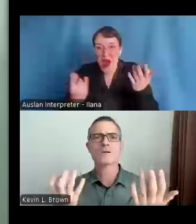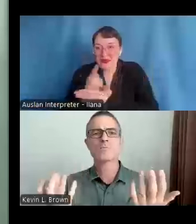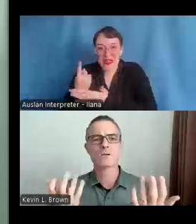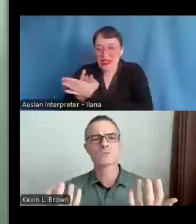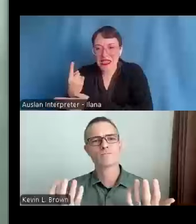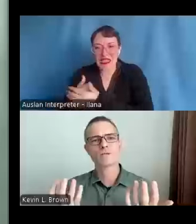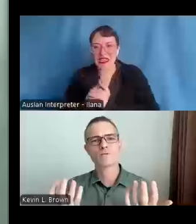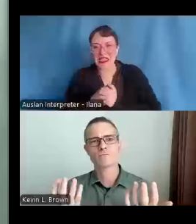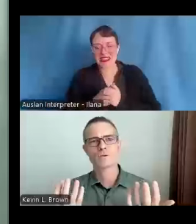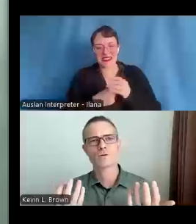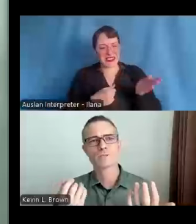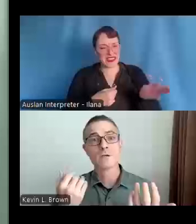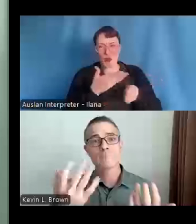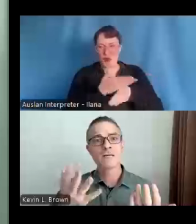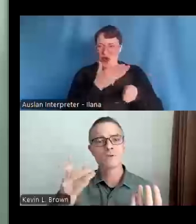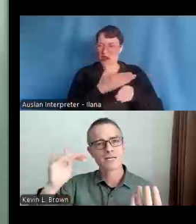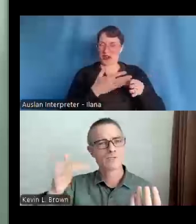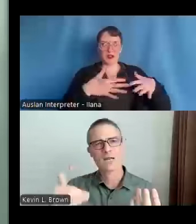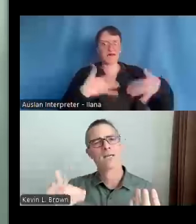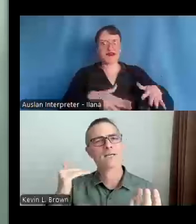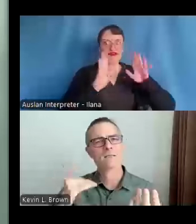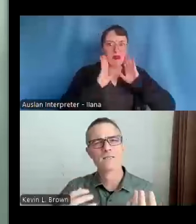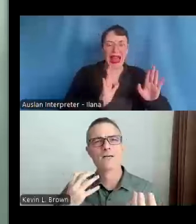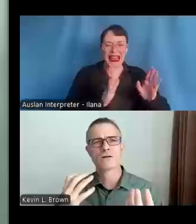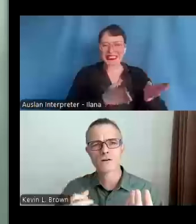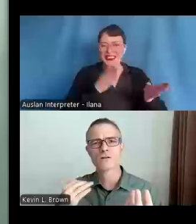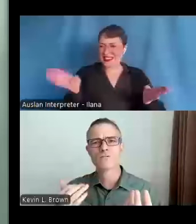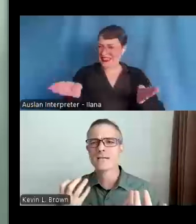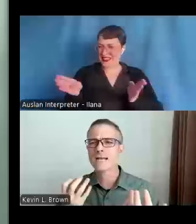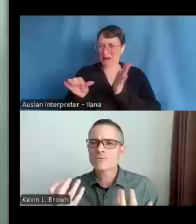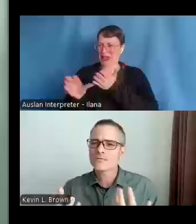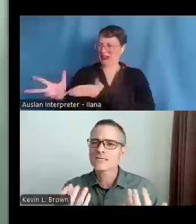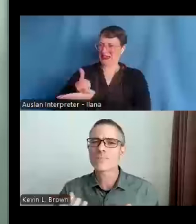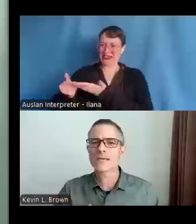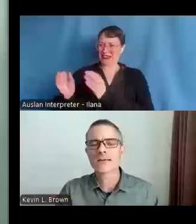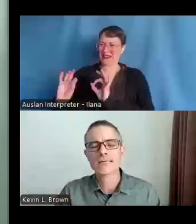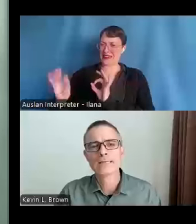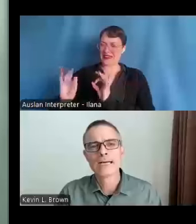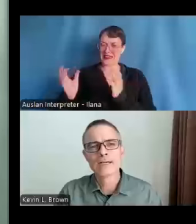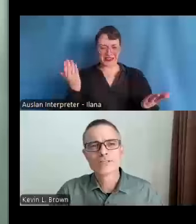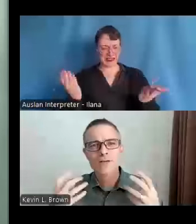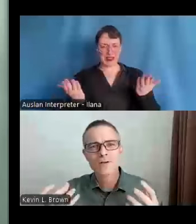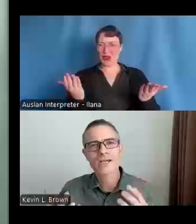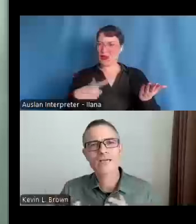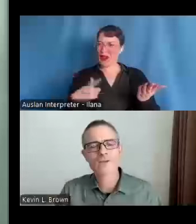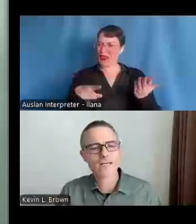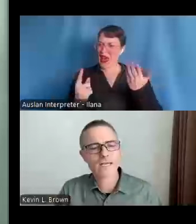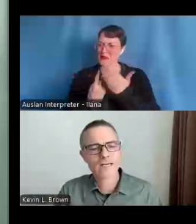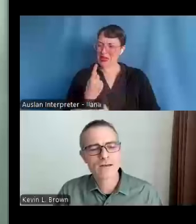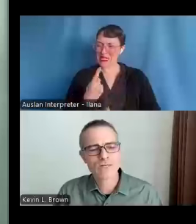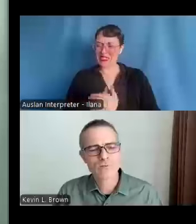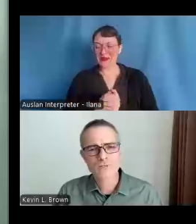but unremarkable fundraising results. Many of you said in the chat, yes, unseen, unheard, underfunded. Like, how is this happening? And then I started looking into